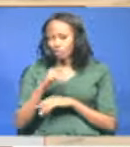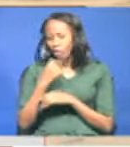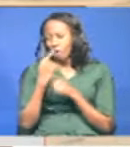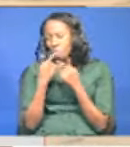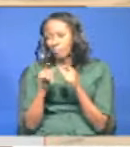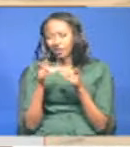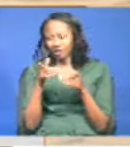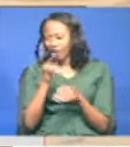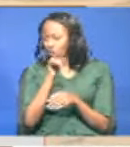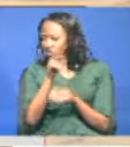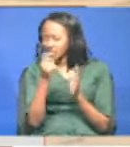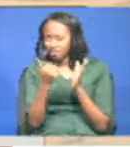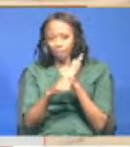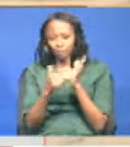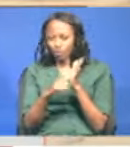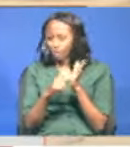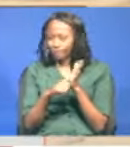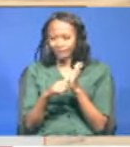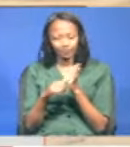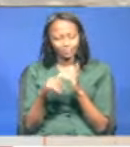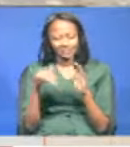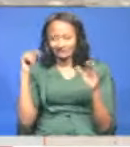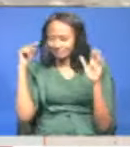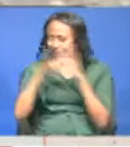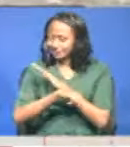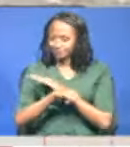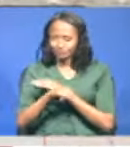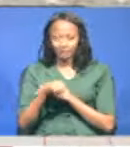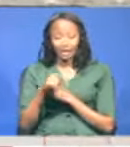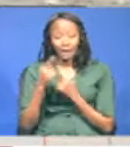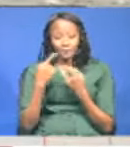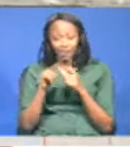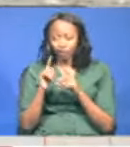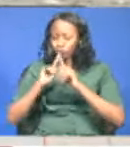society. We had talked about that and how to secure